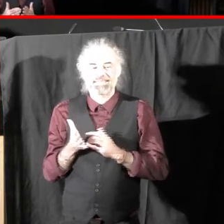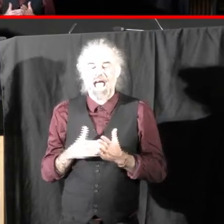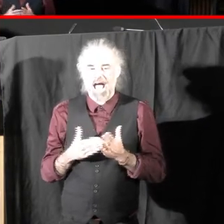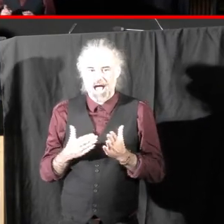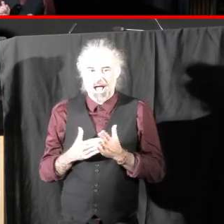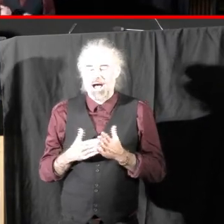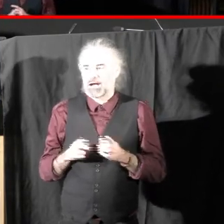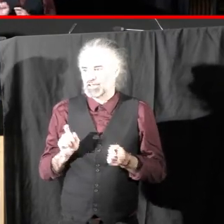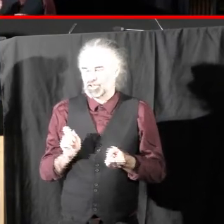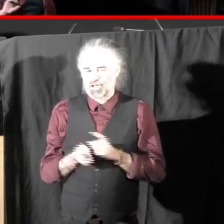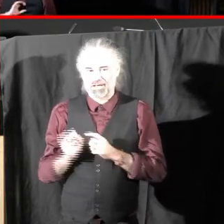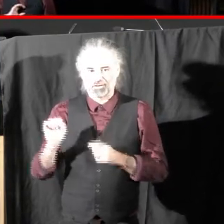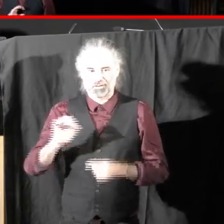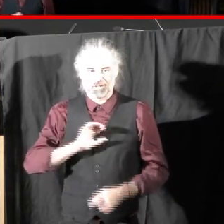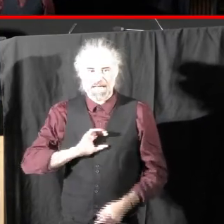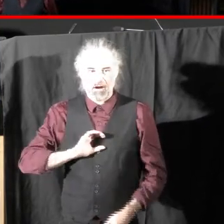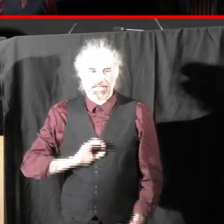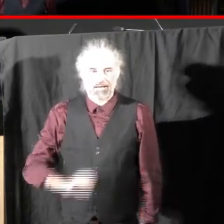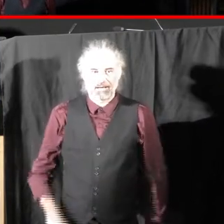That's a jacket for that.